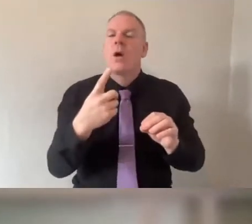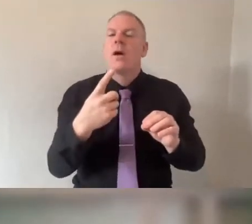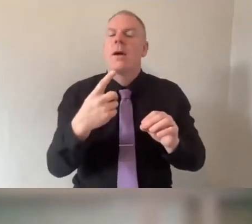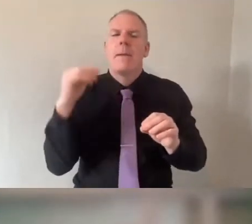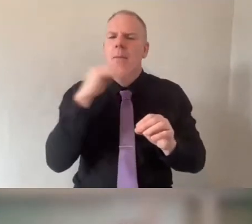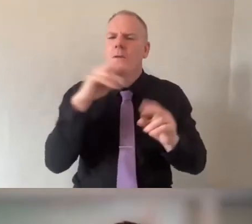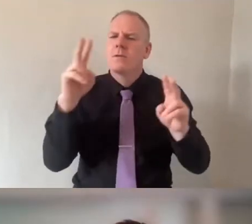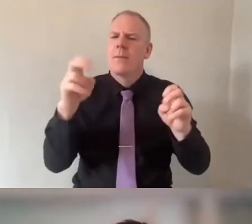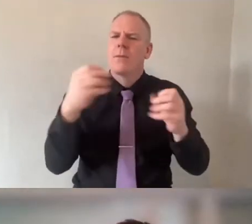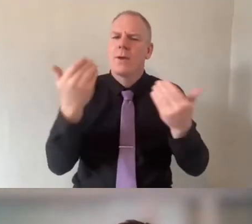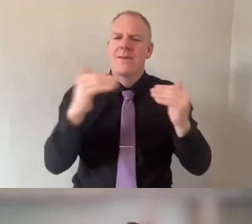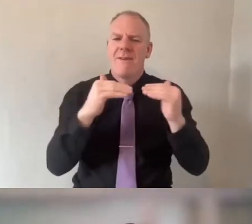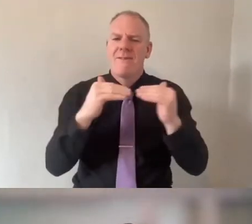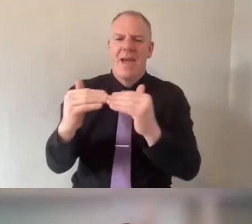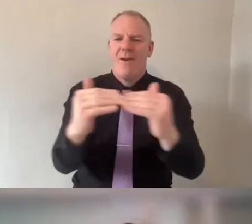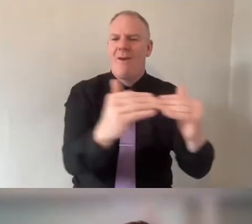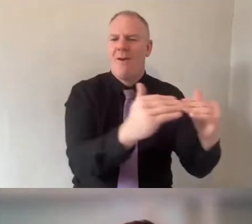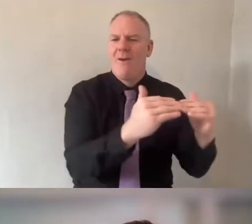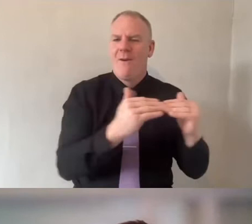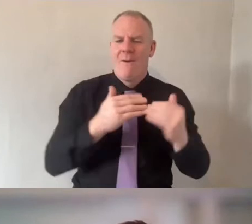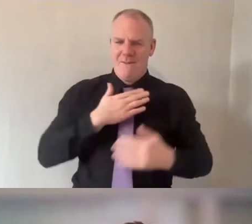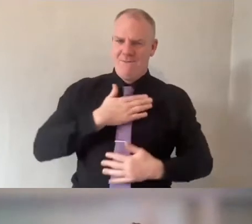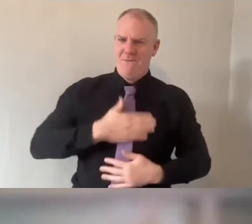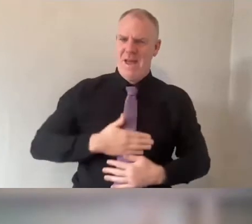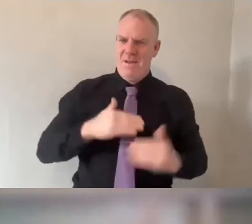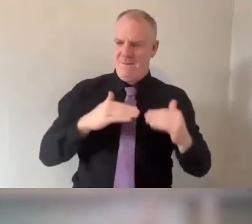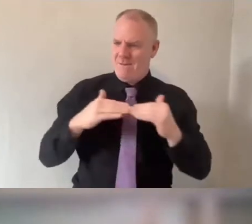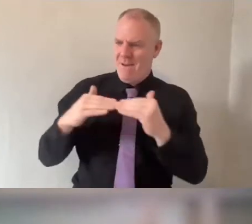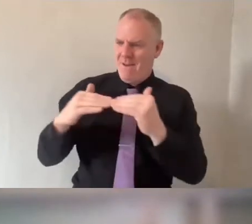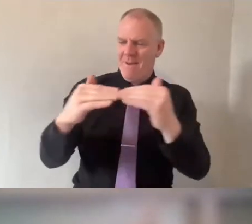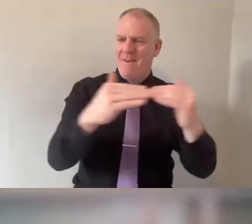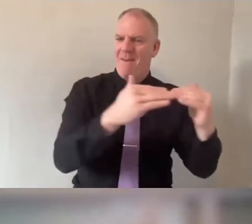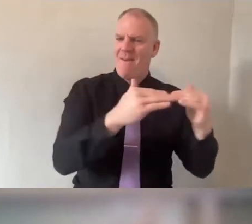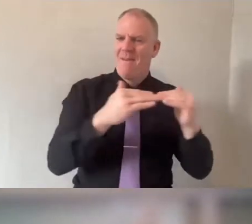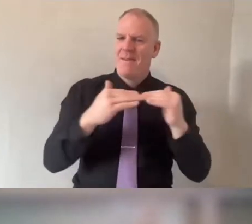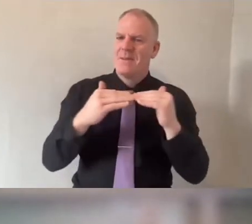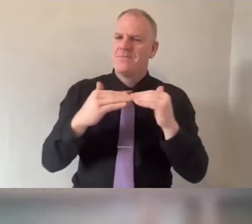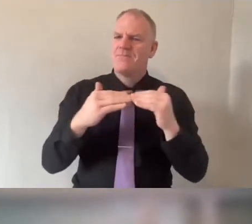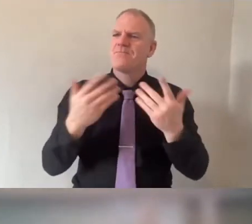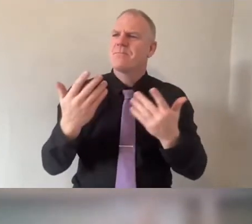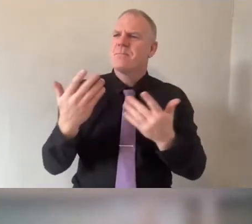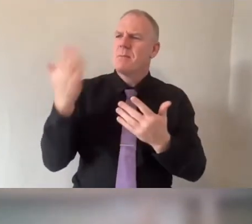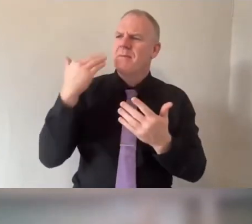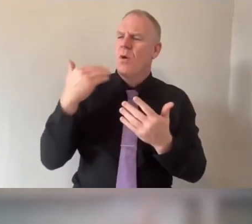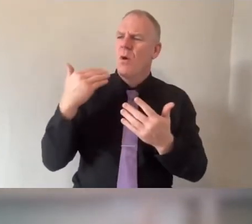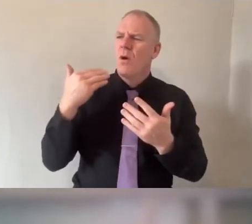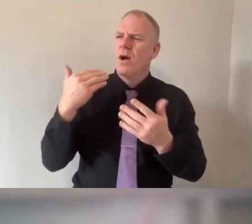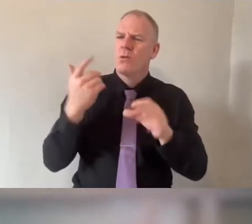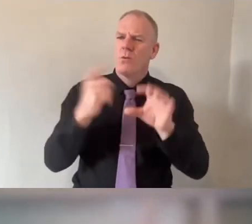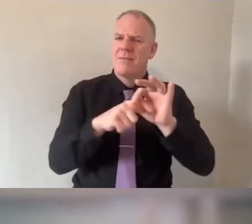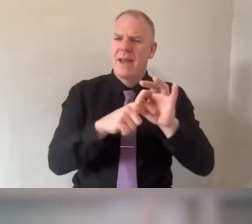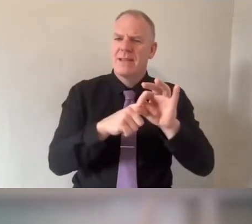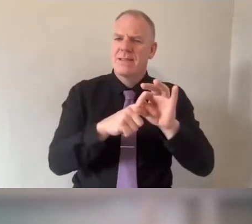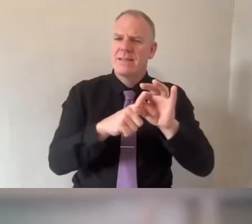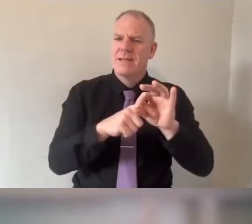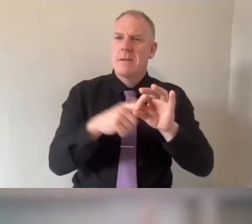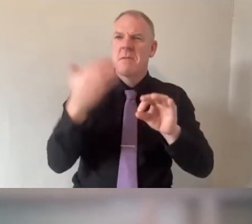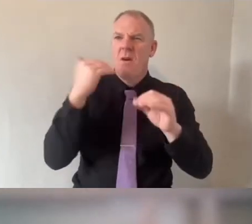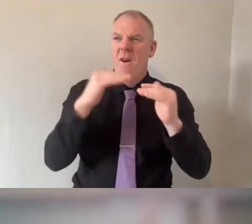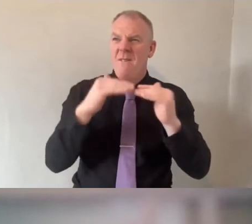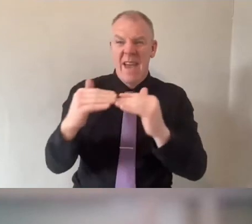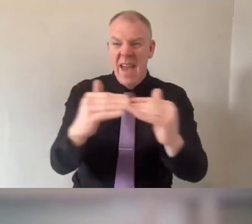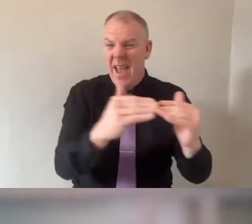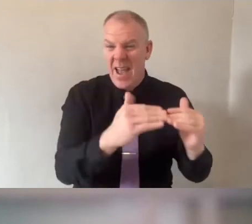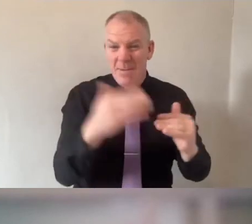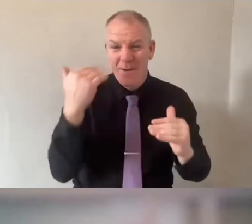I think perhaps people assume that in the past, the approaches to qualifications were all totally fair. But the